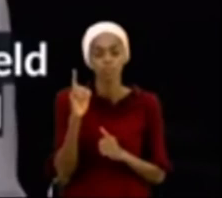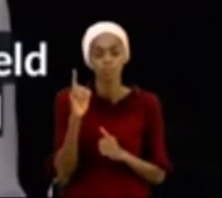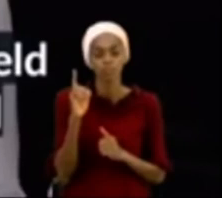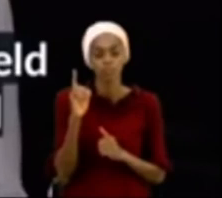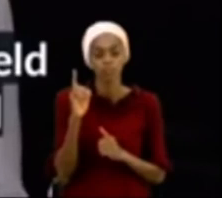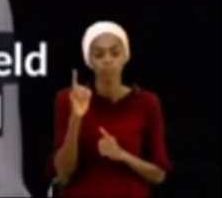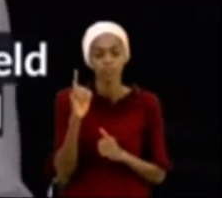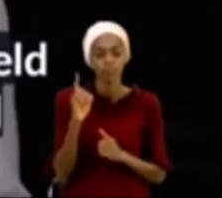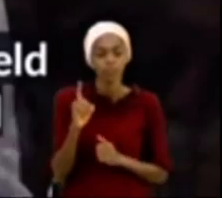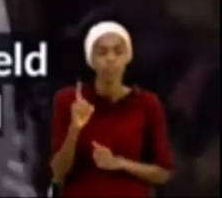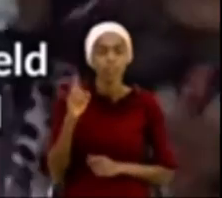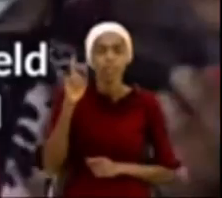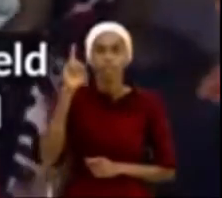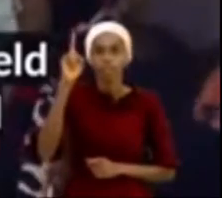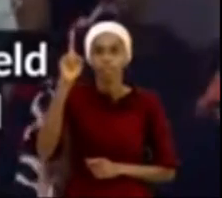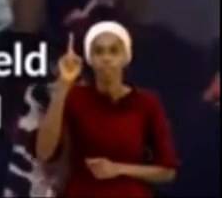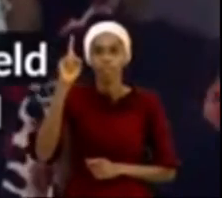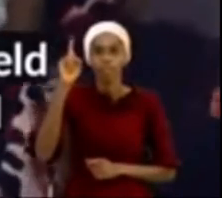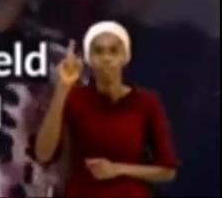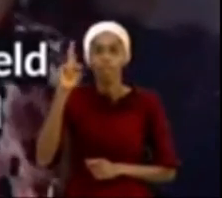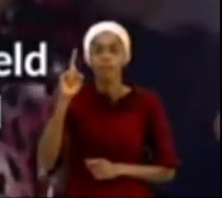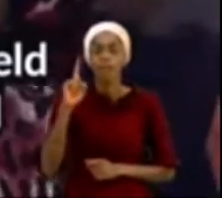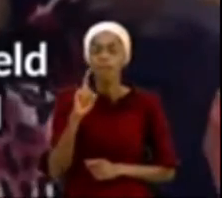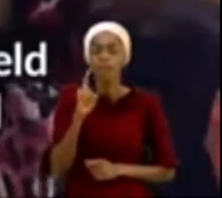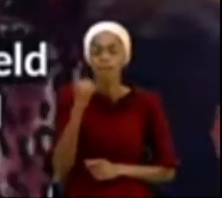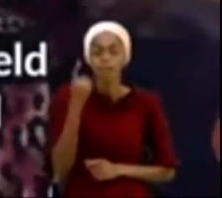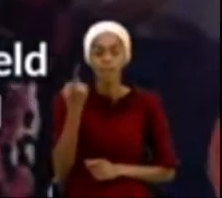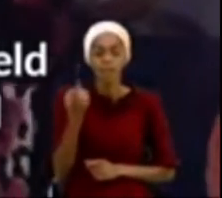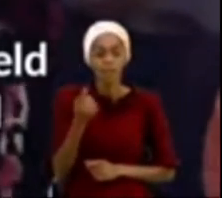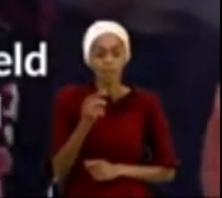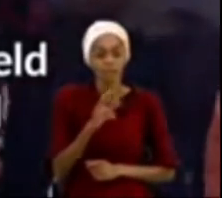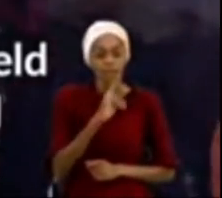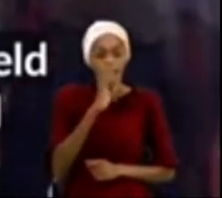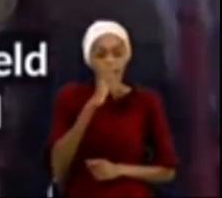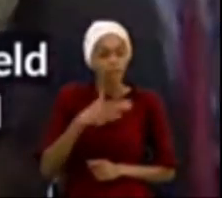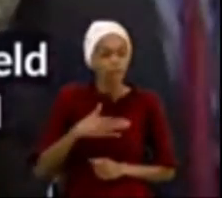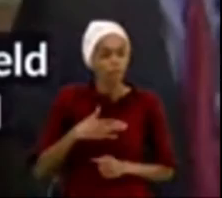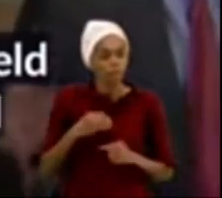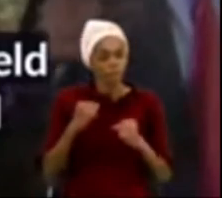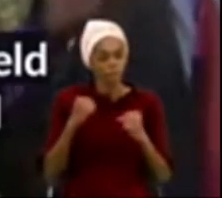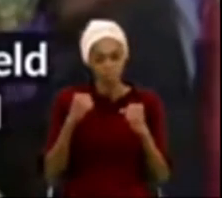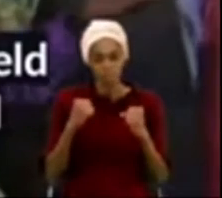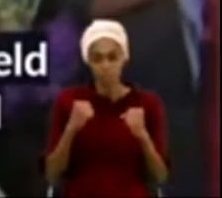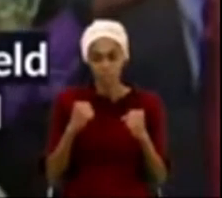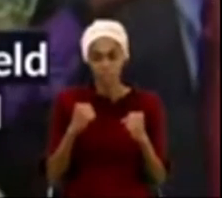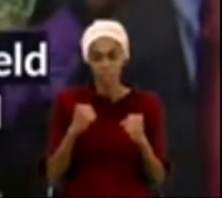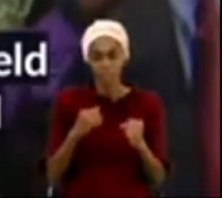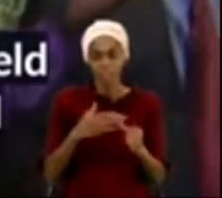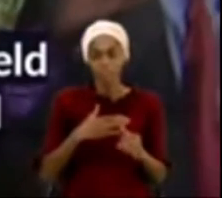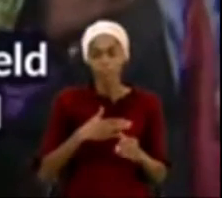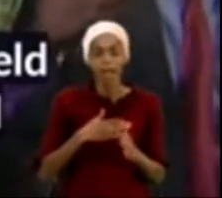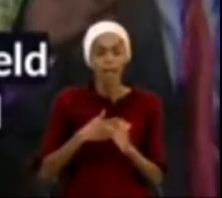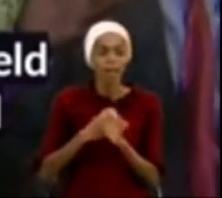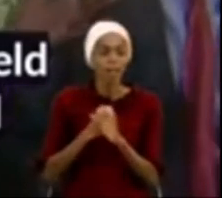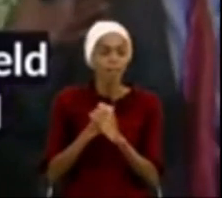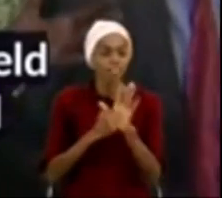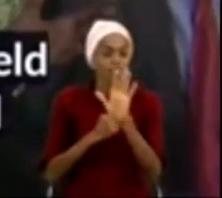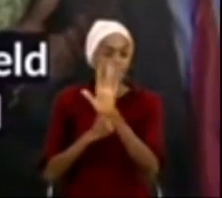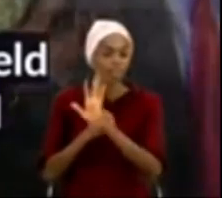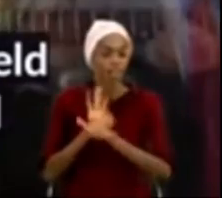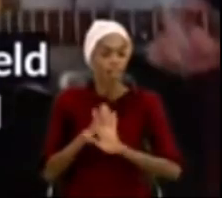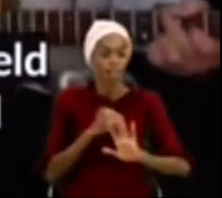alone are my strength, my shield. To you